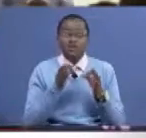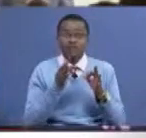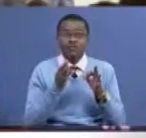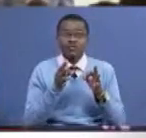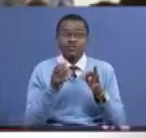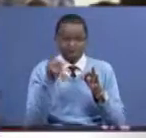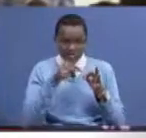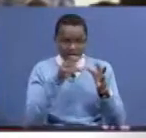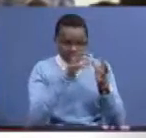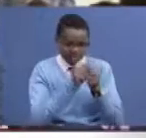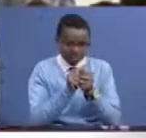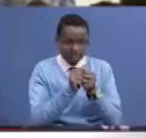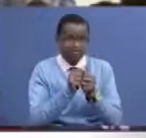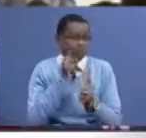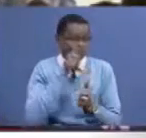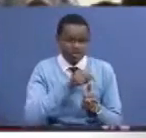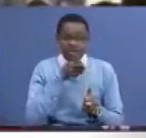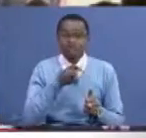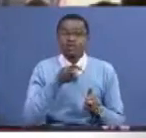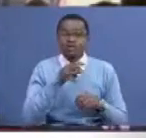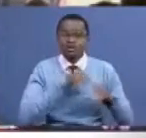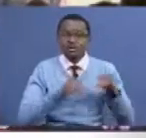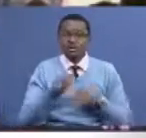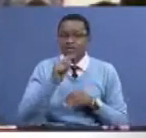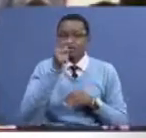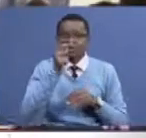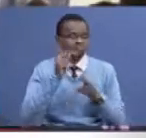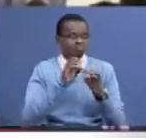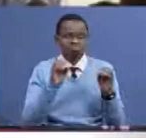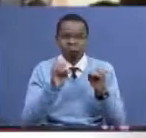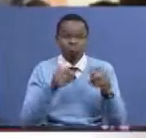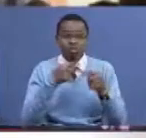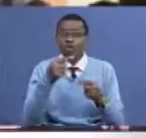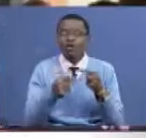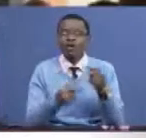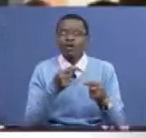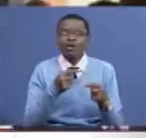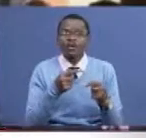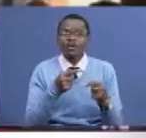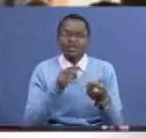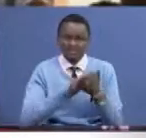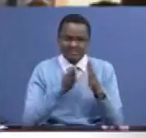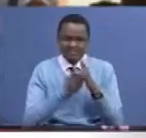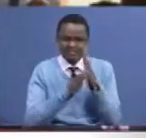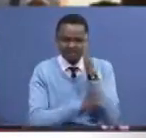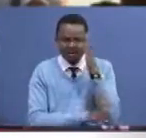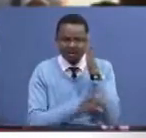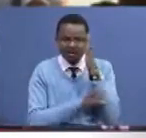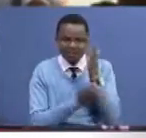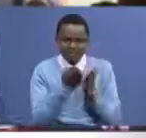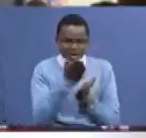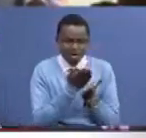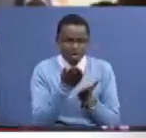kabisa, tuseme tumalize ufisadi huu, Kenya hakuna mahali itaenda, itaendelea kuwa nchi ya